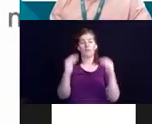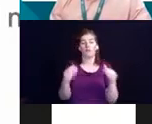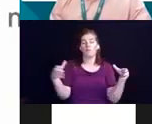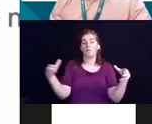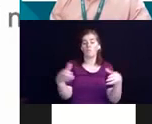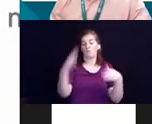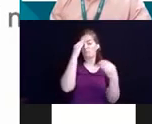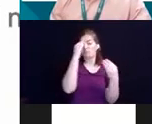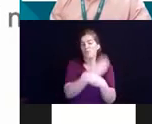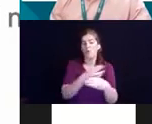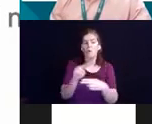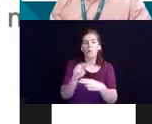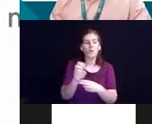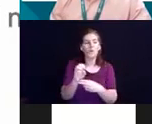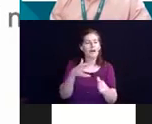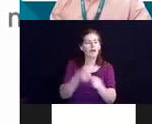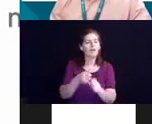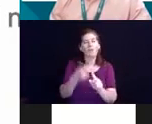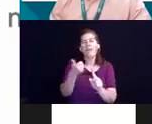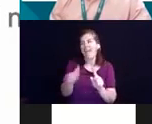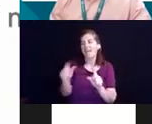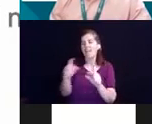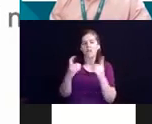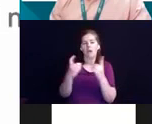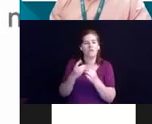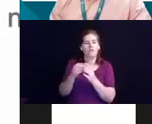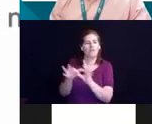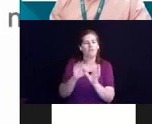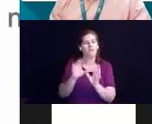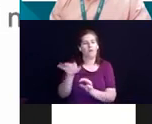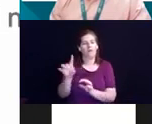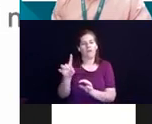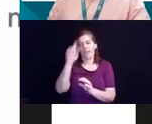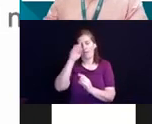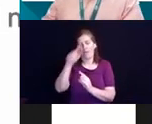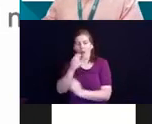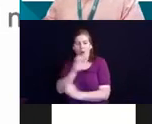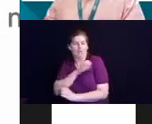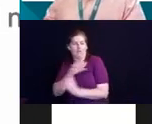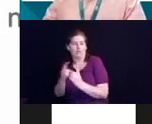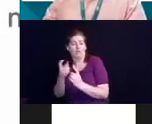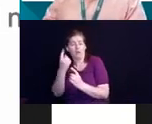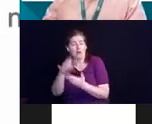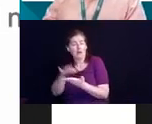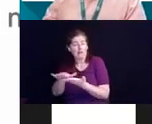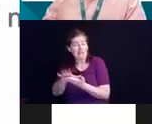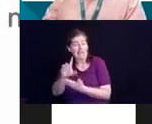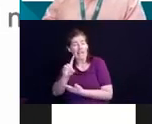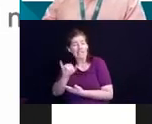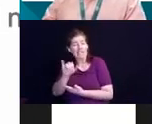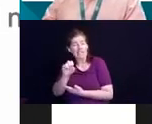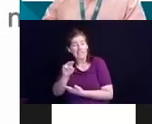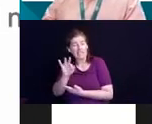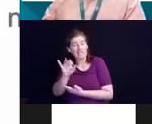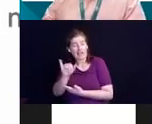from any department related to COVID-19 and think about non-clinical departments because cleaning and disinfecting are